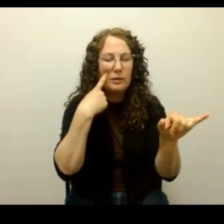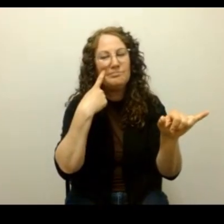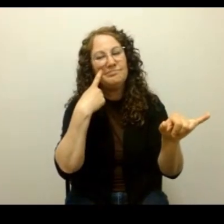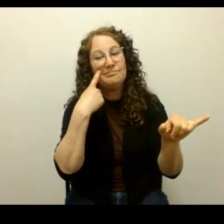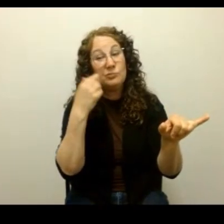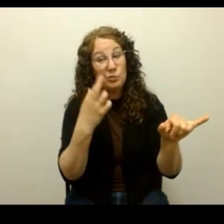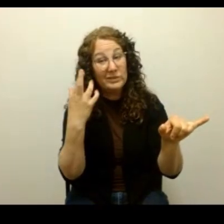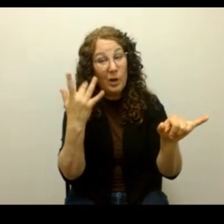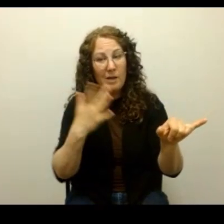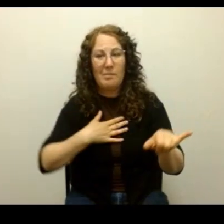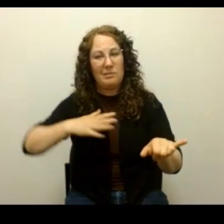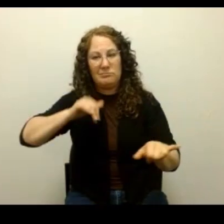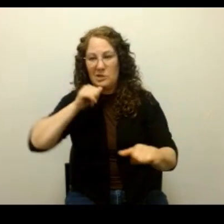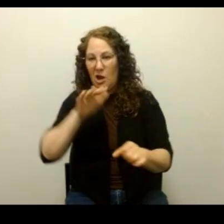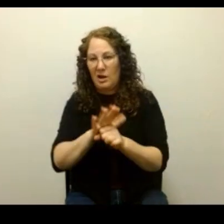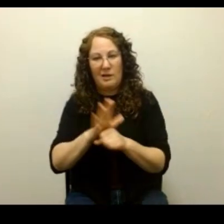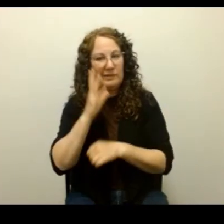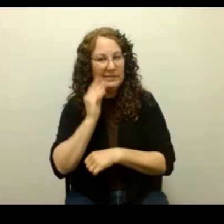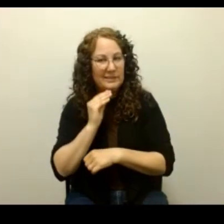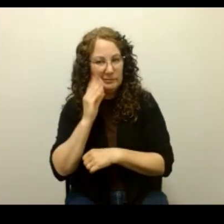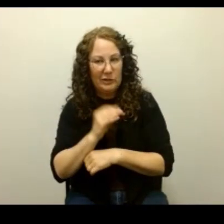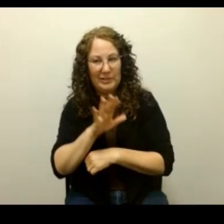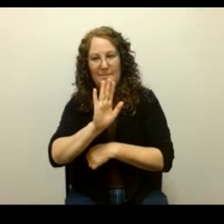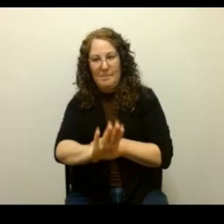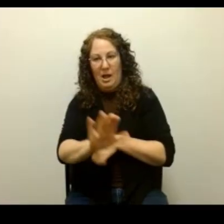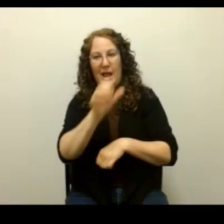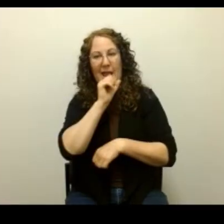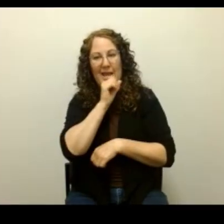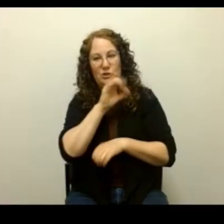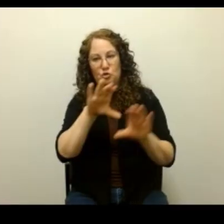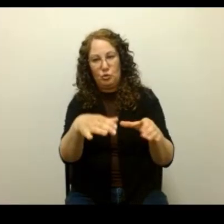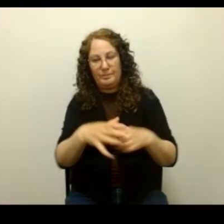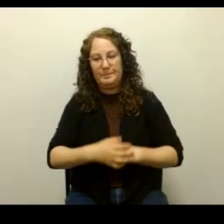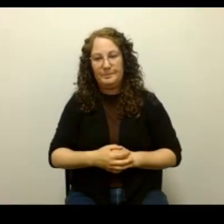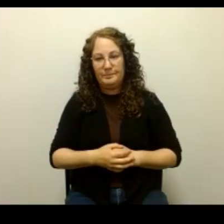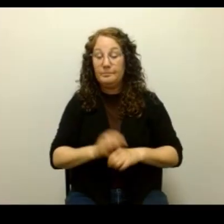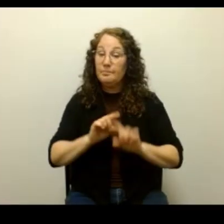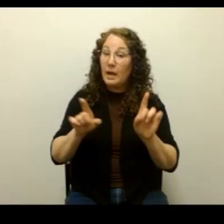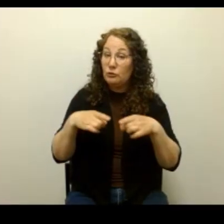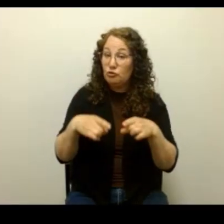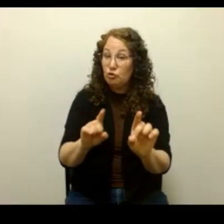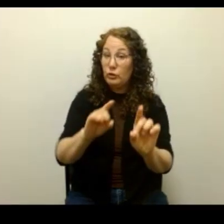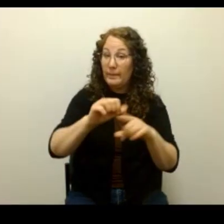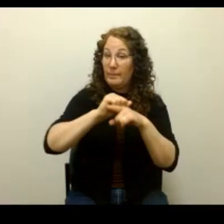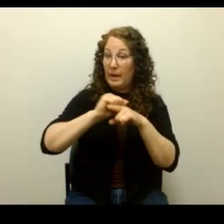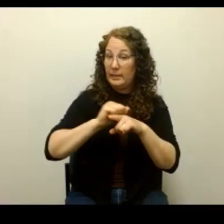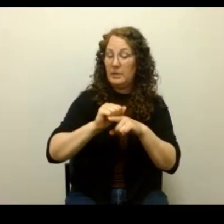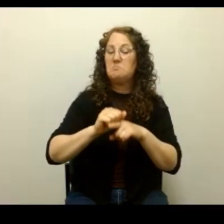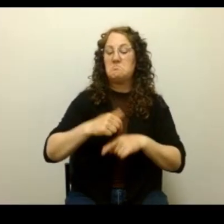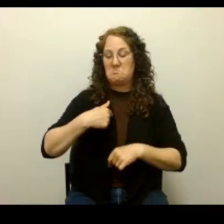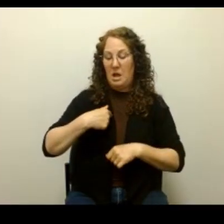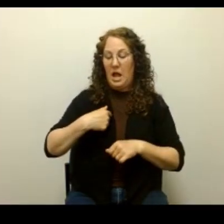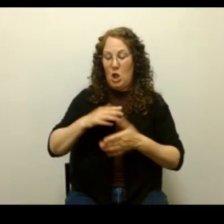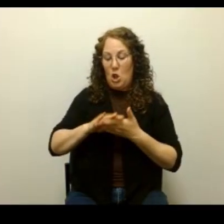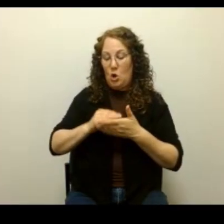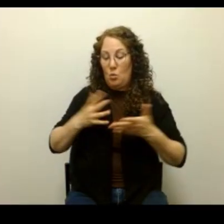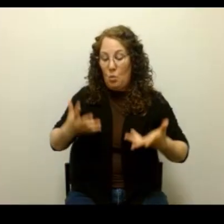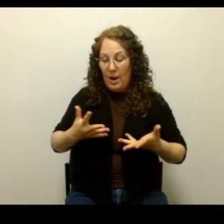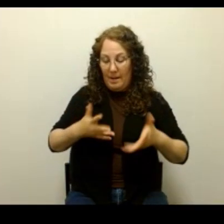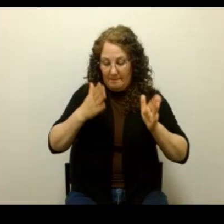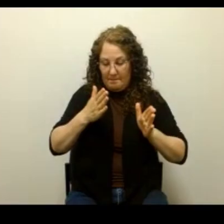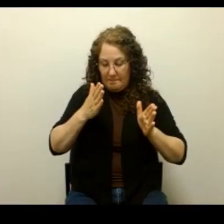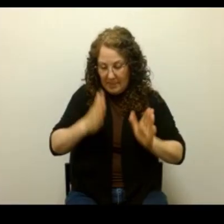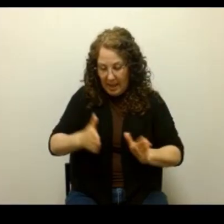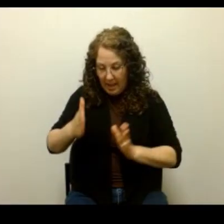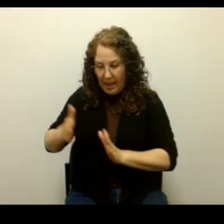experience working with this particular age group. During the practicum, I planned an activity that I remember